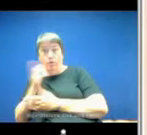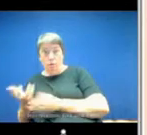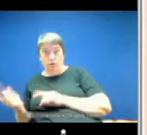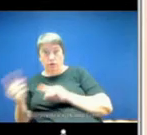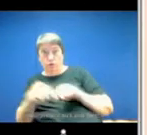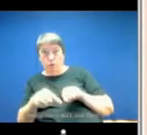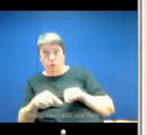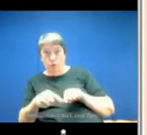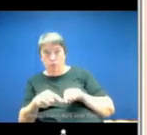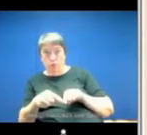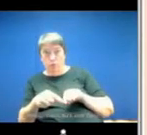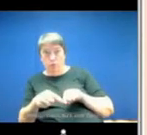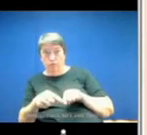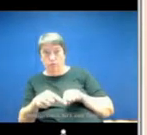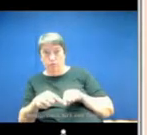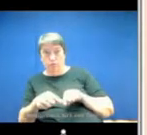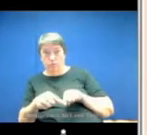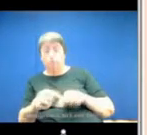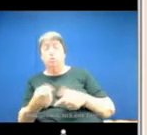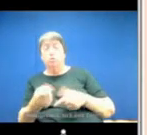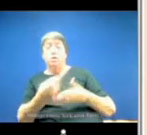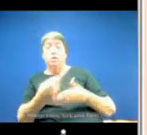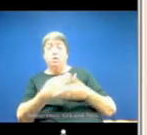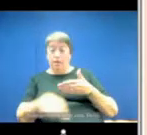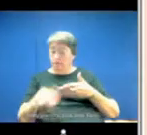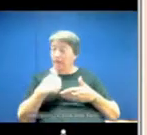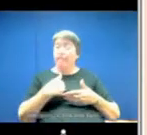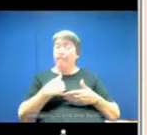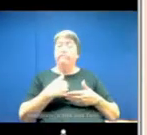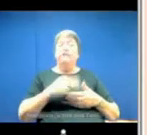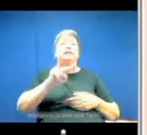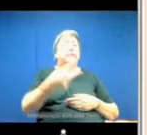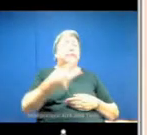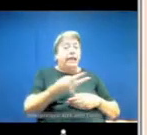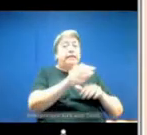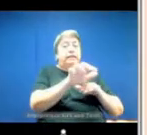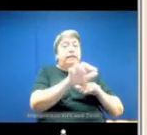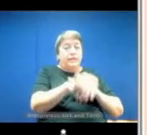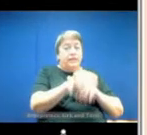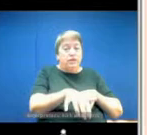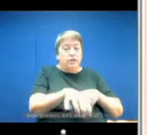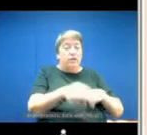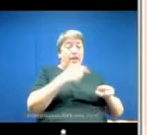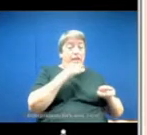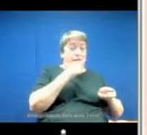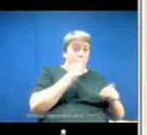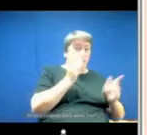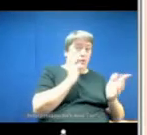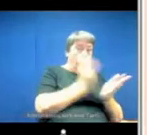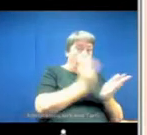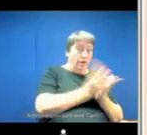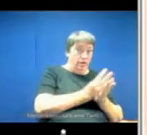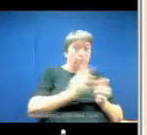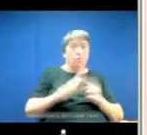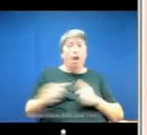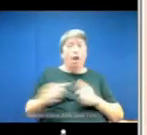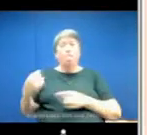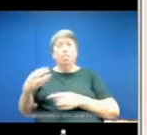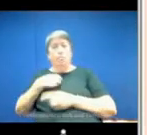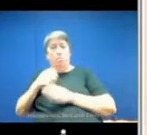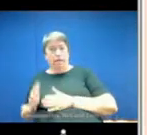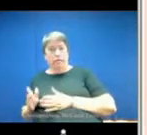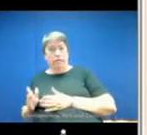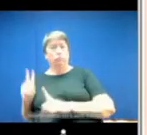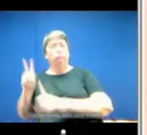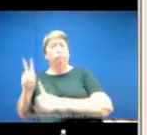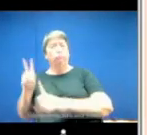Okay, so next week we have another deposition. It's a hearing witness, but the plaintiff is deaf and the plaintiff wants to attend.